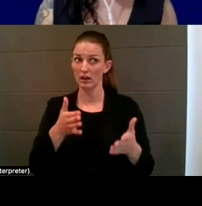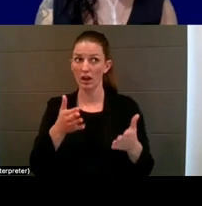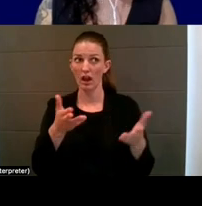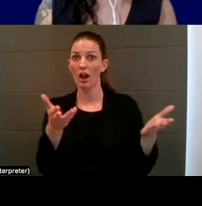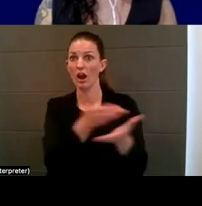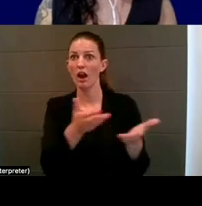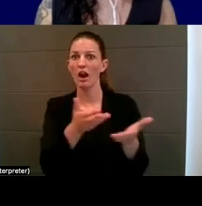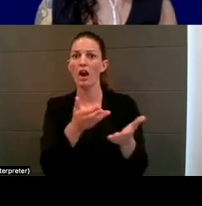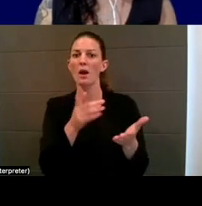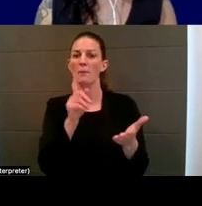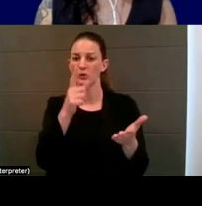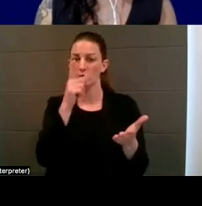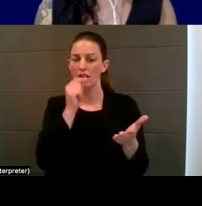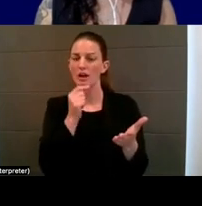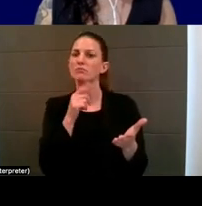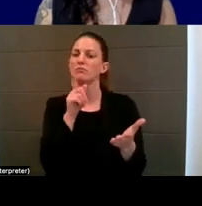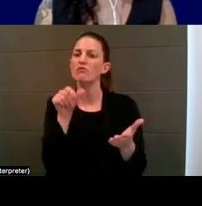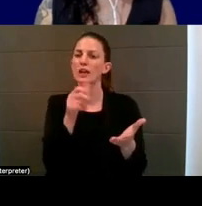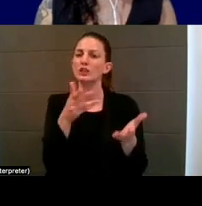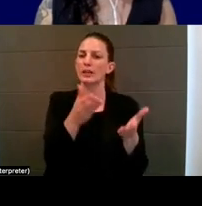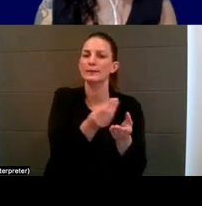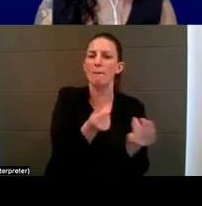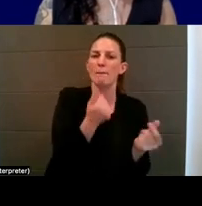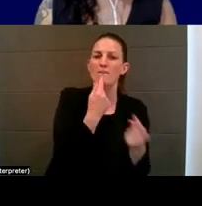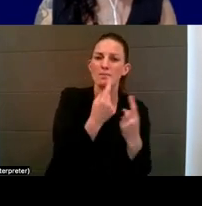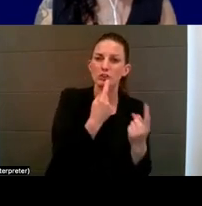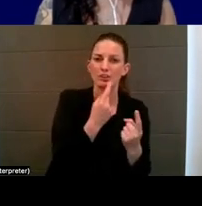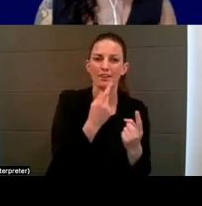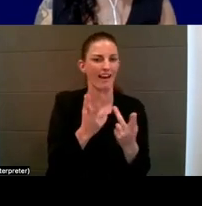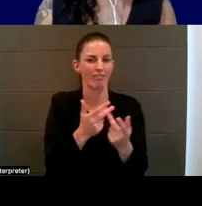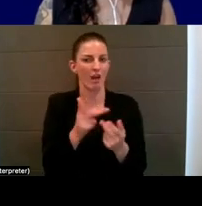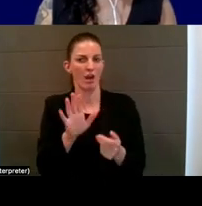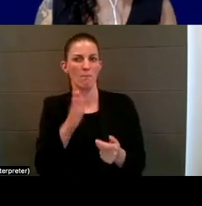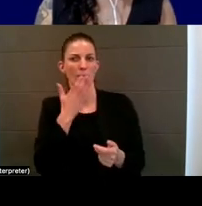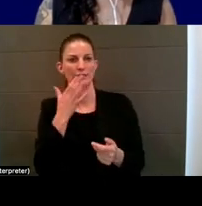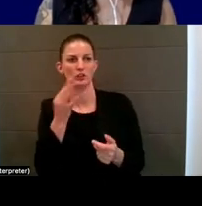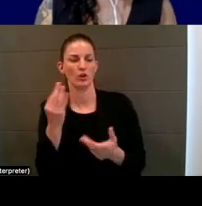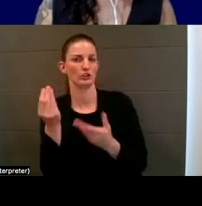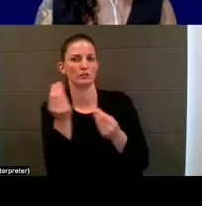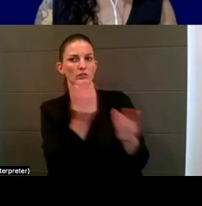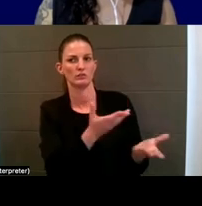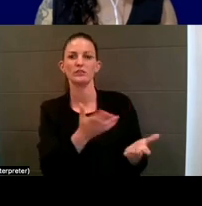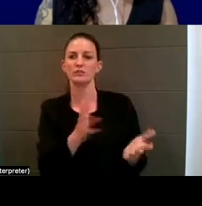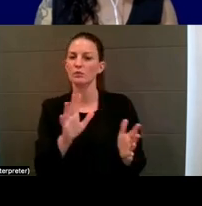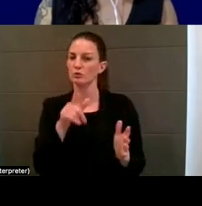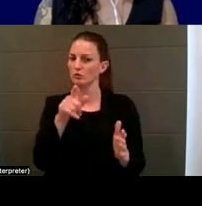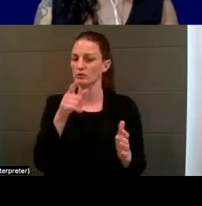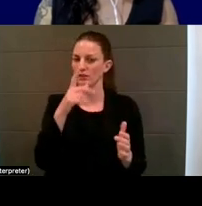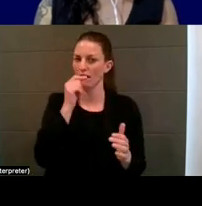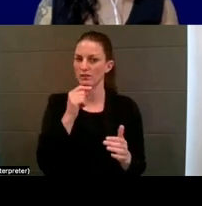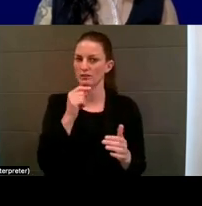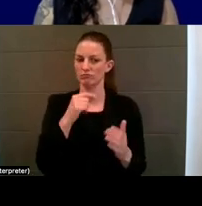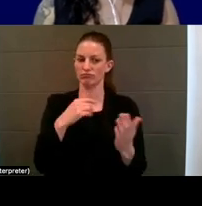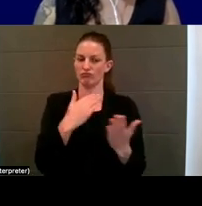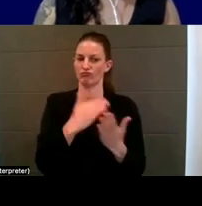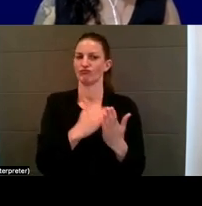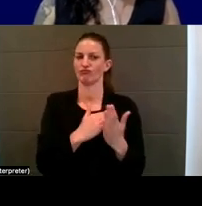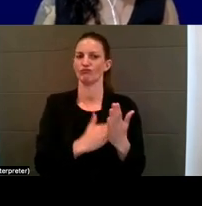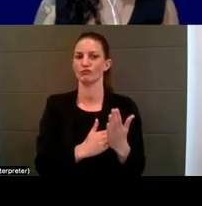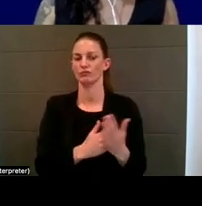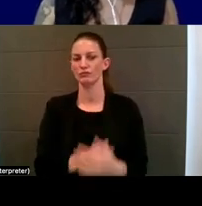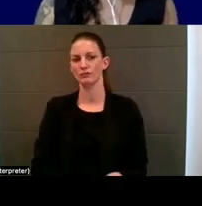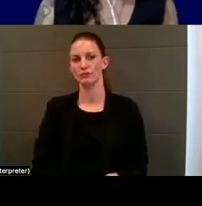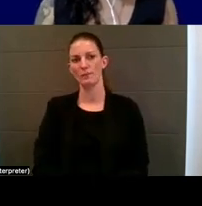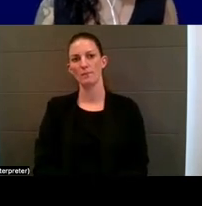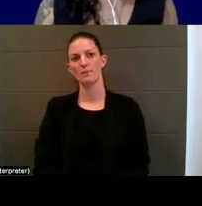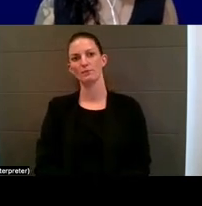not. Okay, oops, I went the wrong way. Excuse me. So let's take a moment